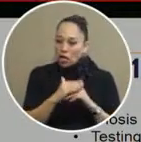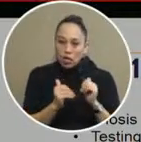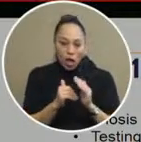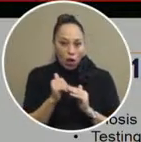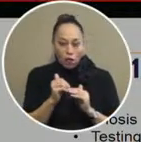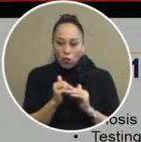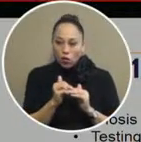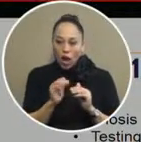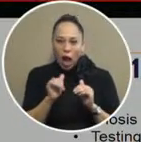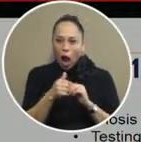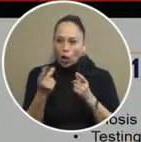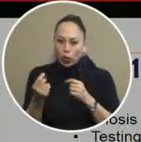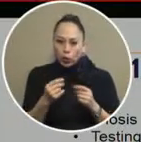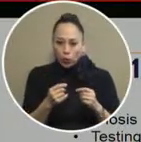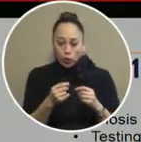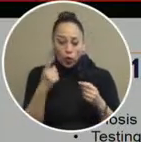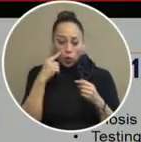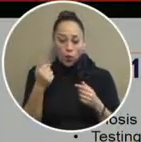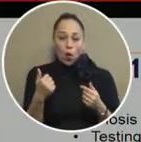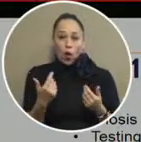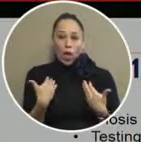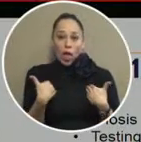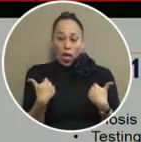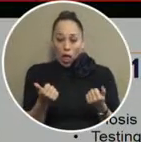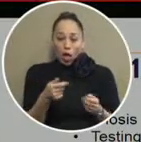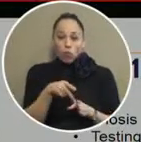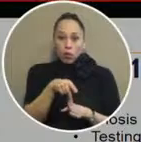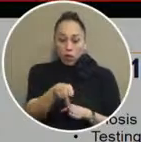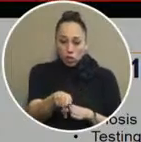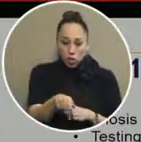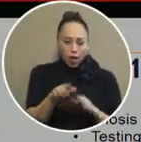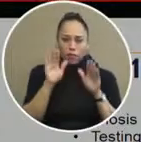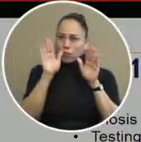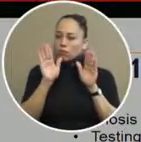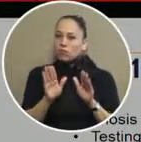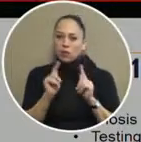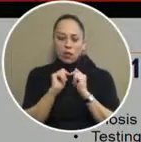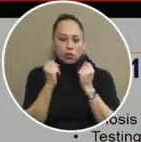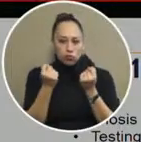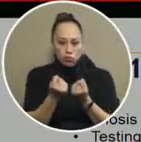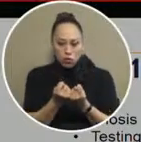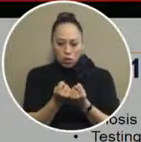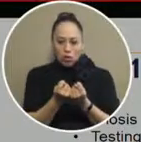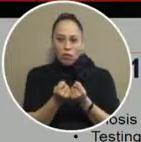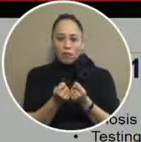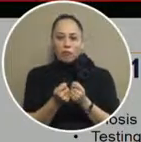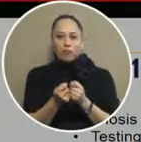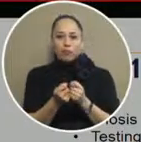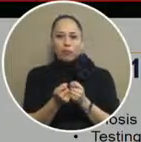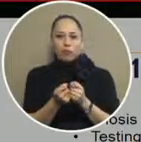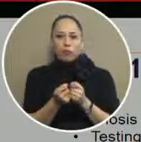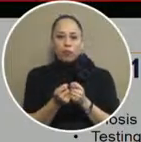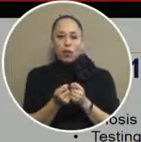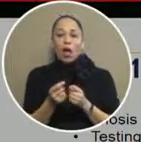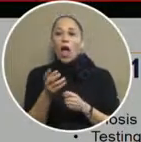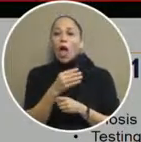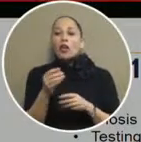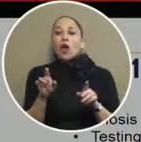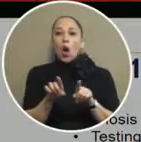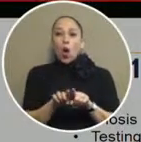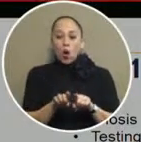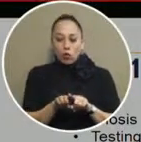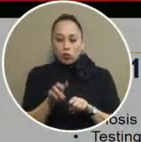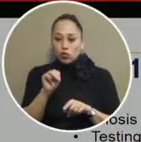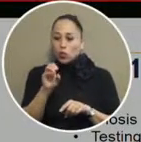by health professionals, and we have a wonderful team at the drive-through setting and also through the